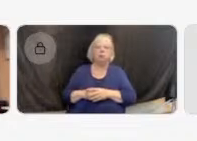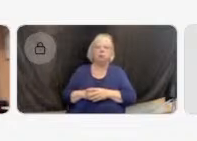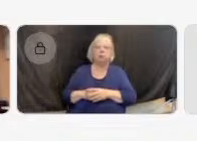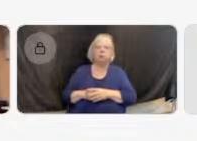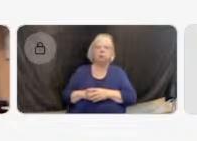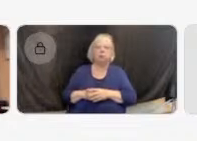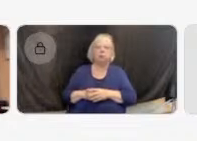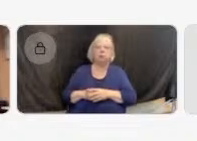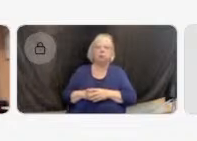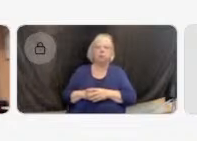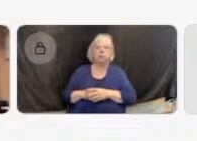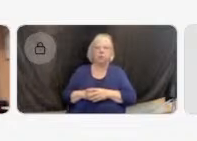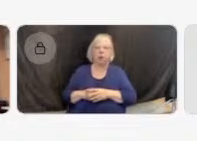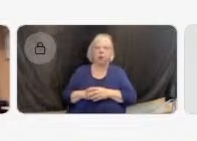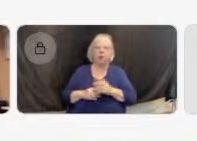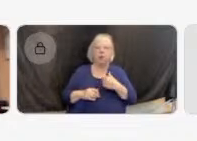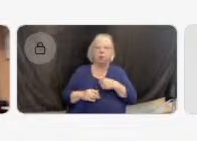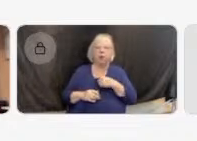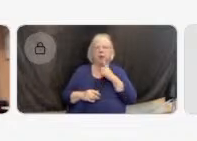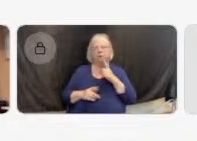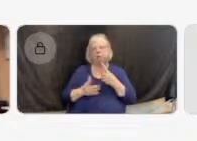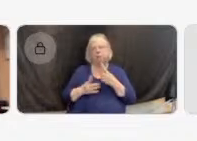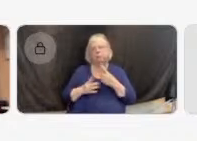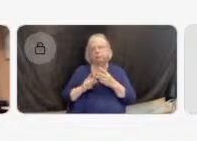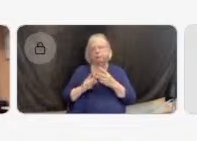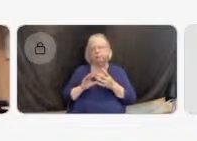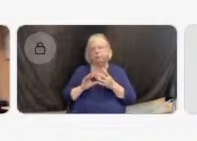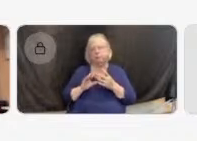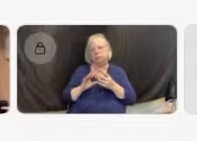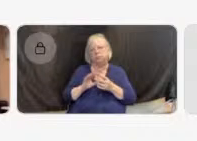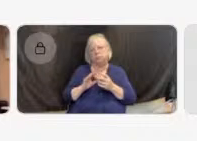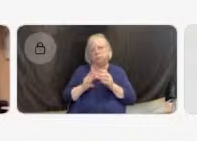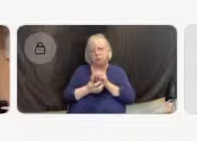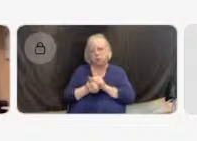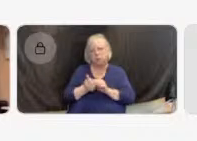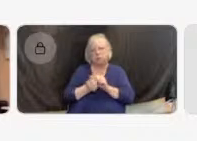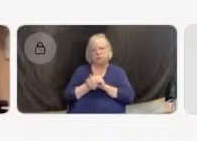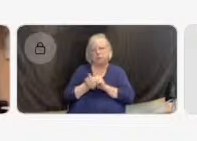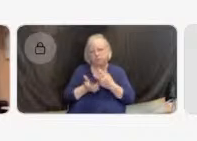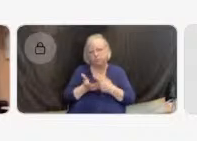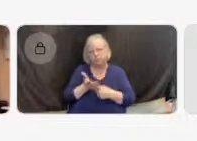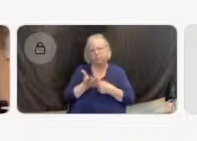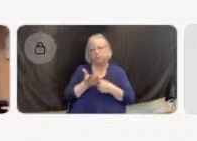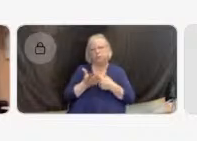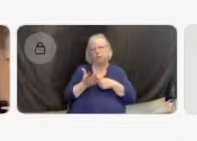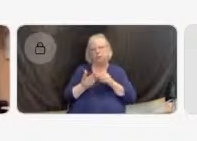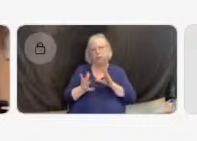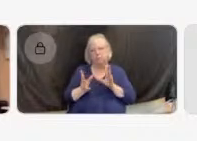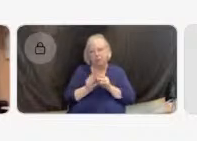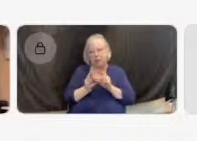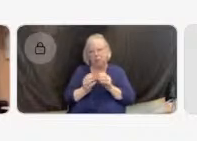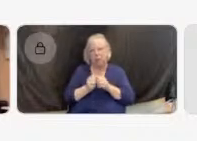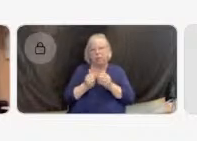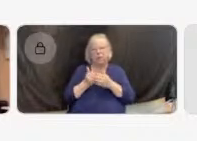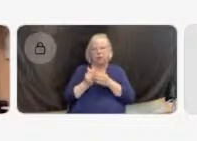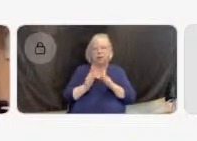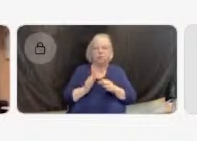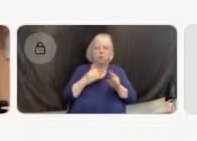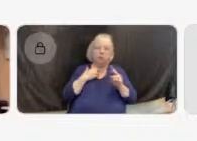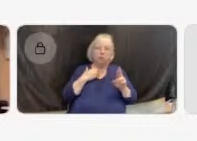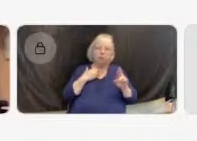Harrison is correct. I mean, we have talked about this. We have met with the neighbors. Mr.